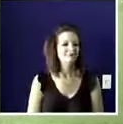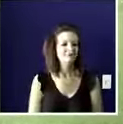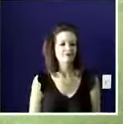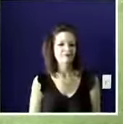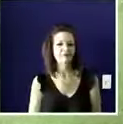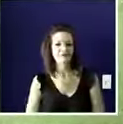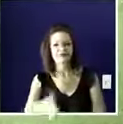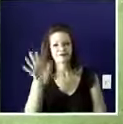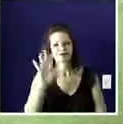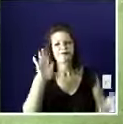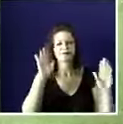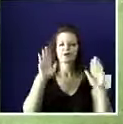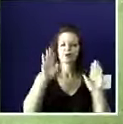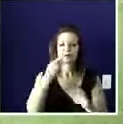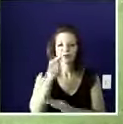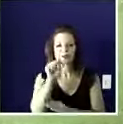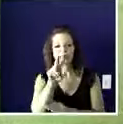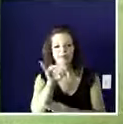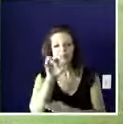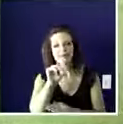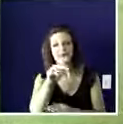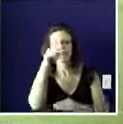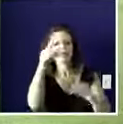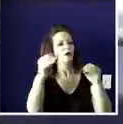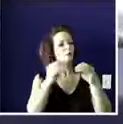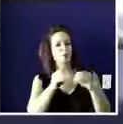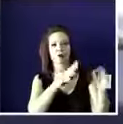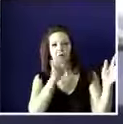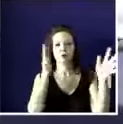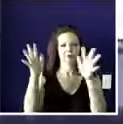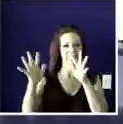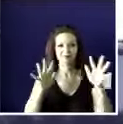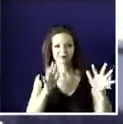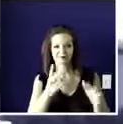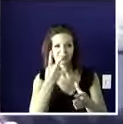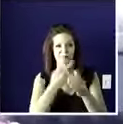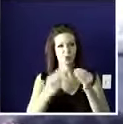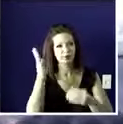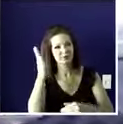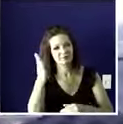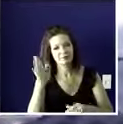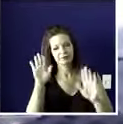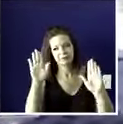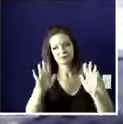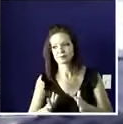It's outstanding, Gavin. Lauren, let's give them one more round of applause for what they just did.